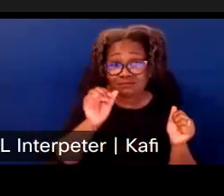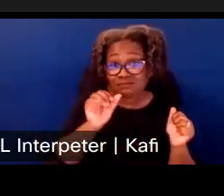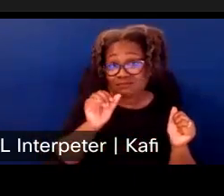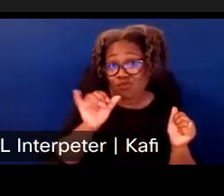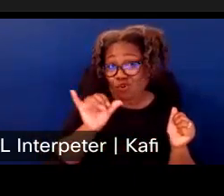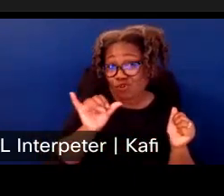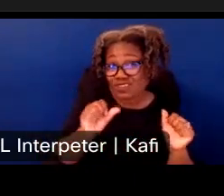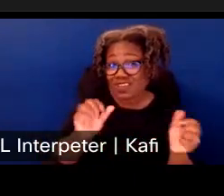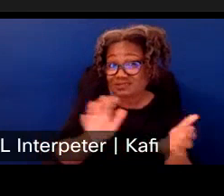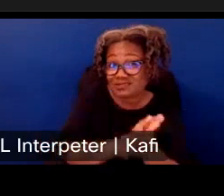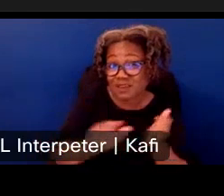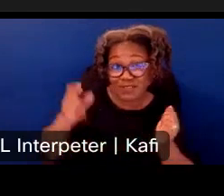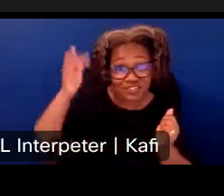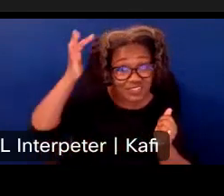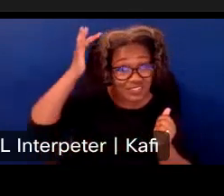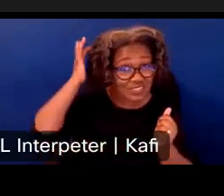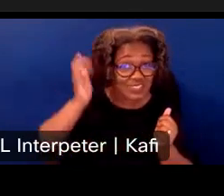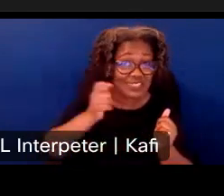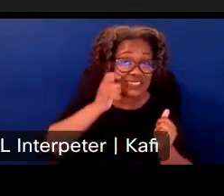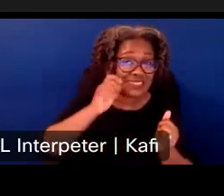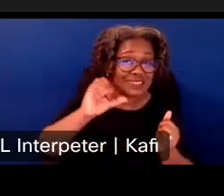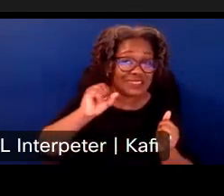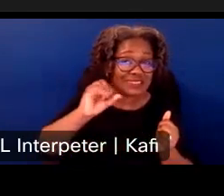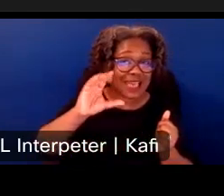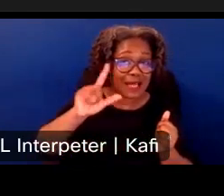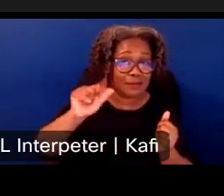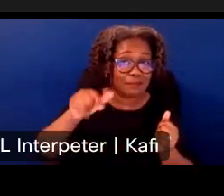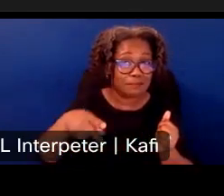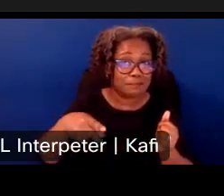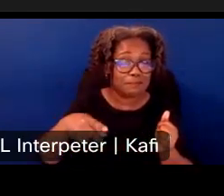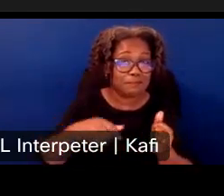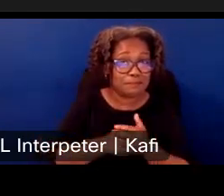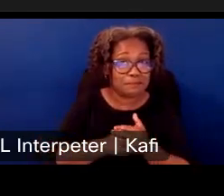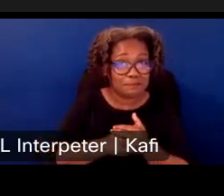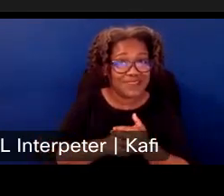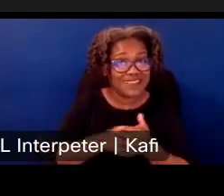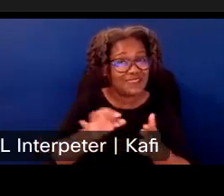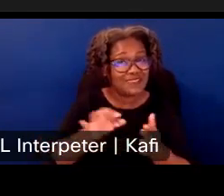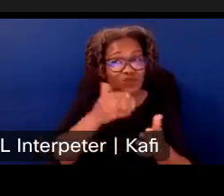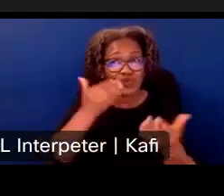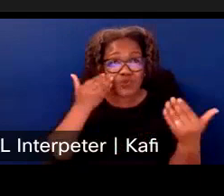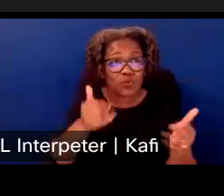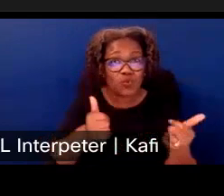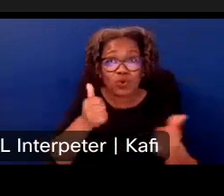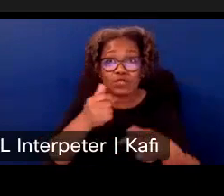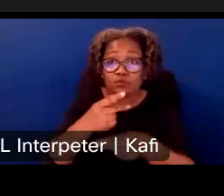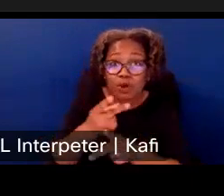knowing how to do what you're supposed to do, or not being careful. You could easily damage the